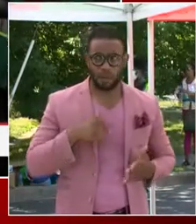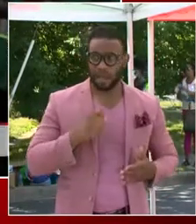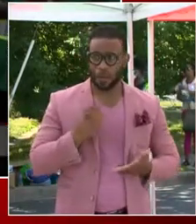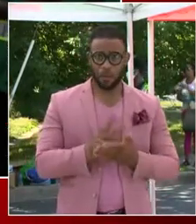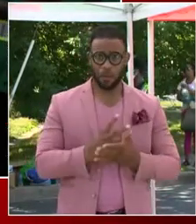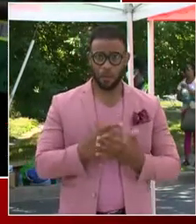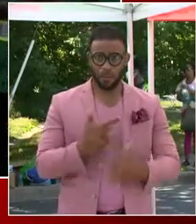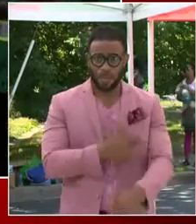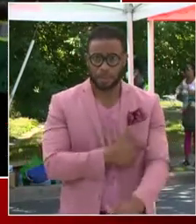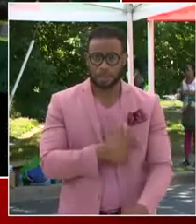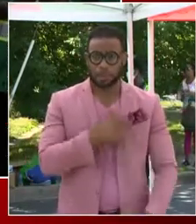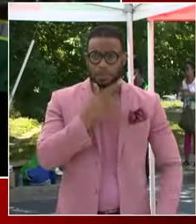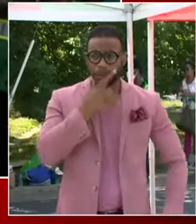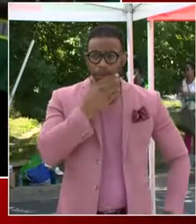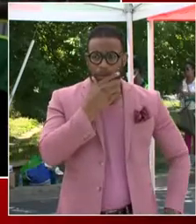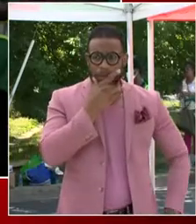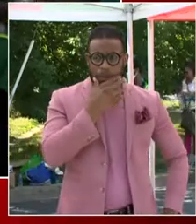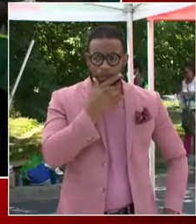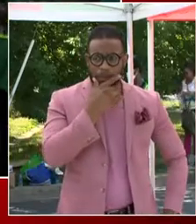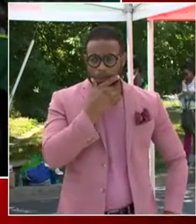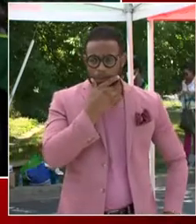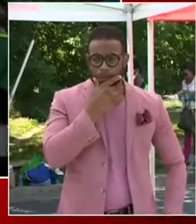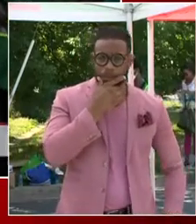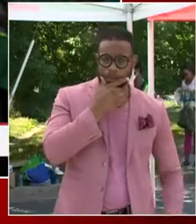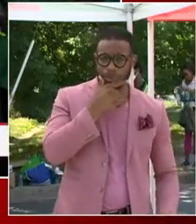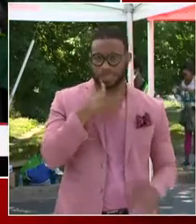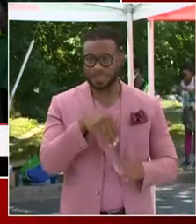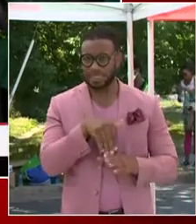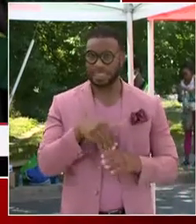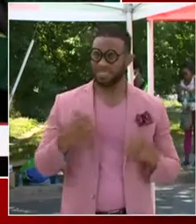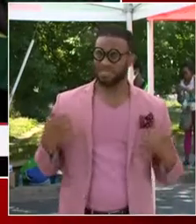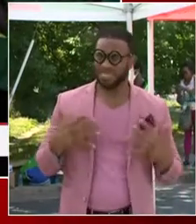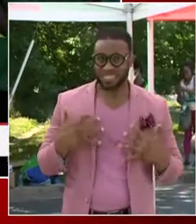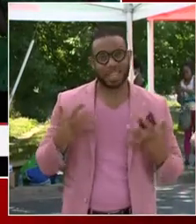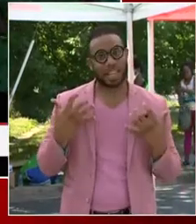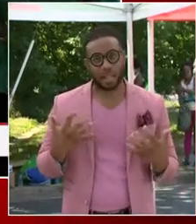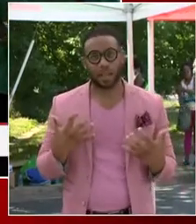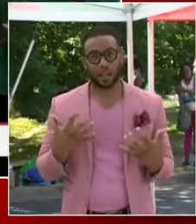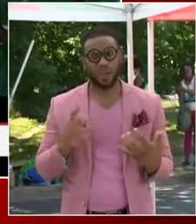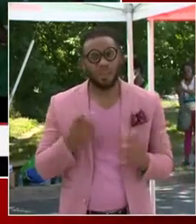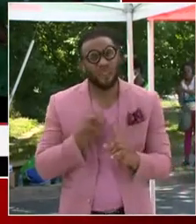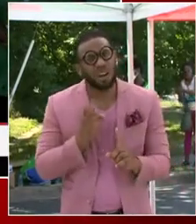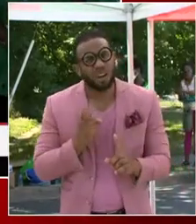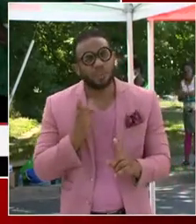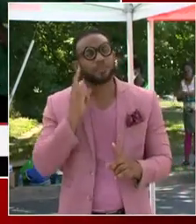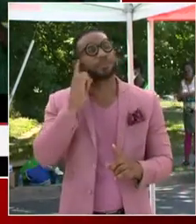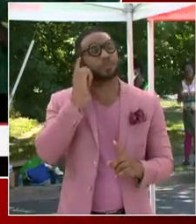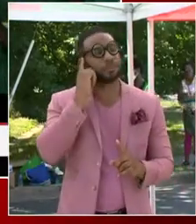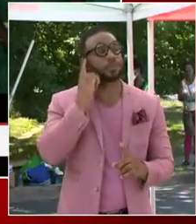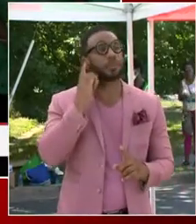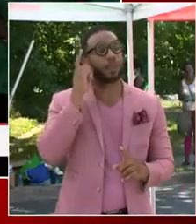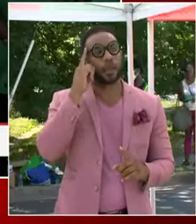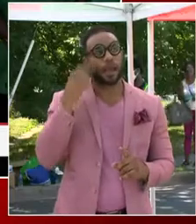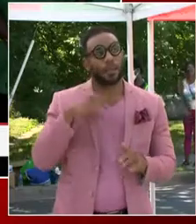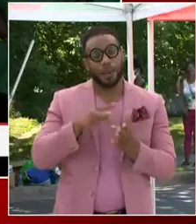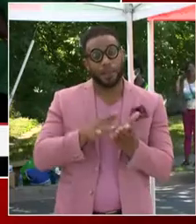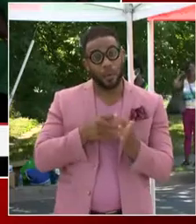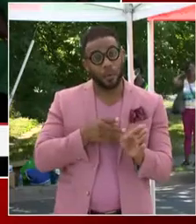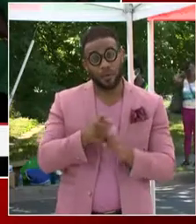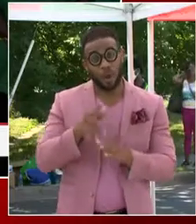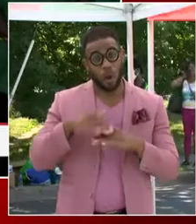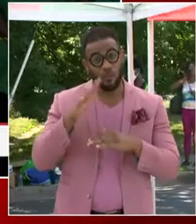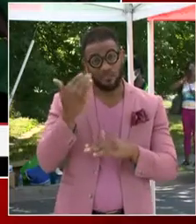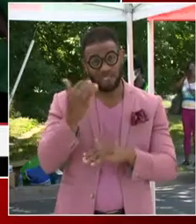approval to vaccinate, I had a lot of fear. And so where did that come from? I have been in the medical field for over